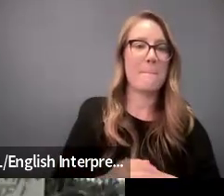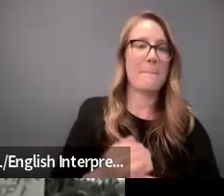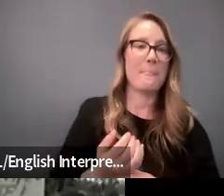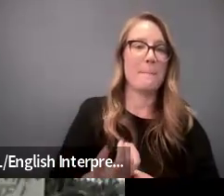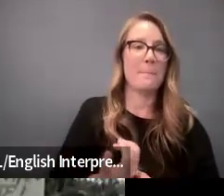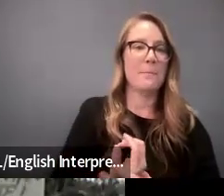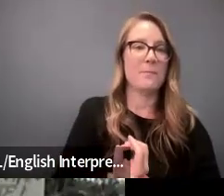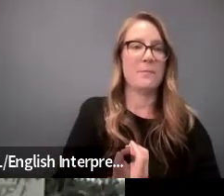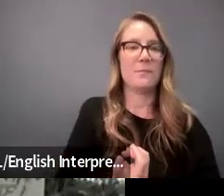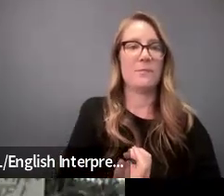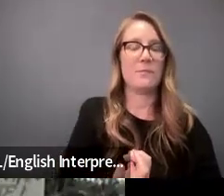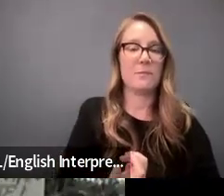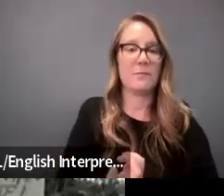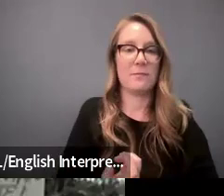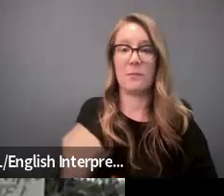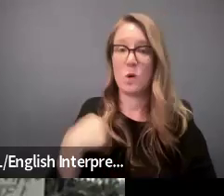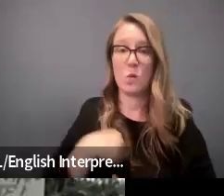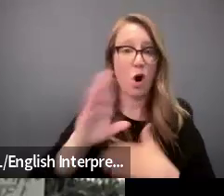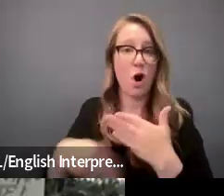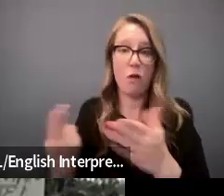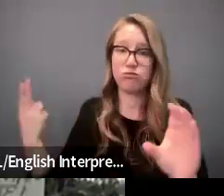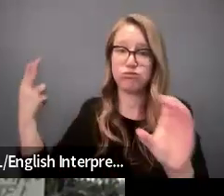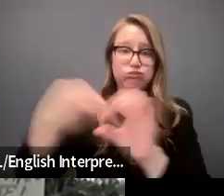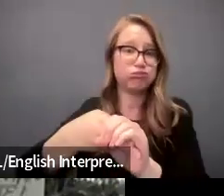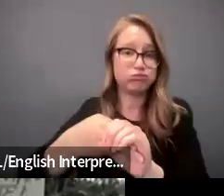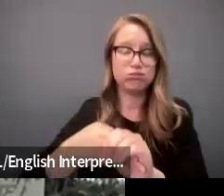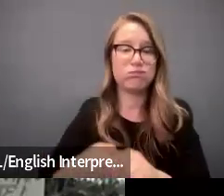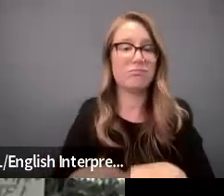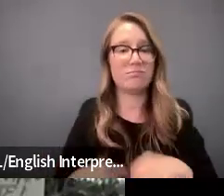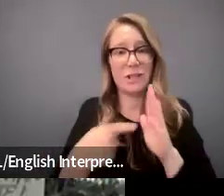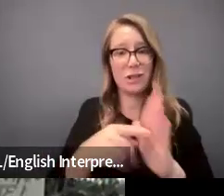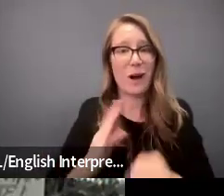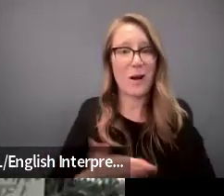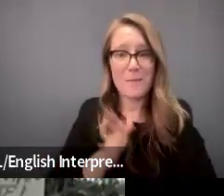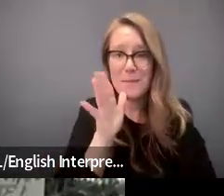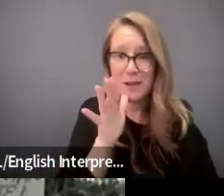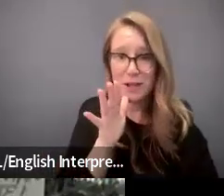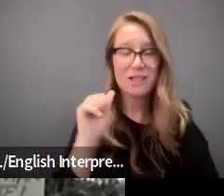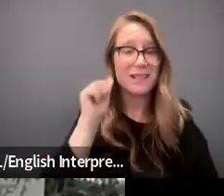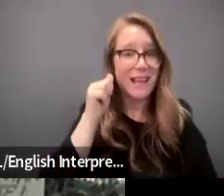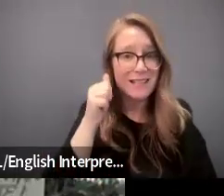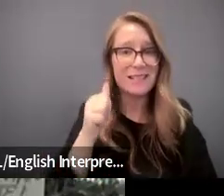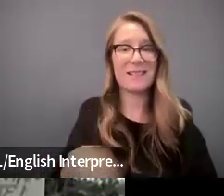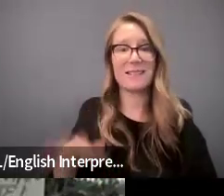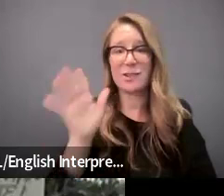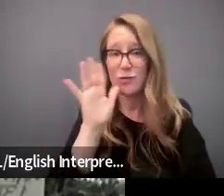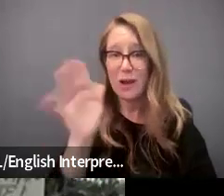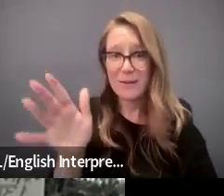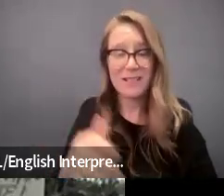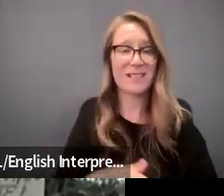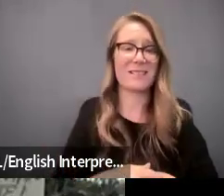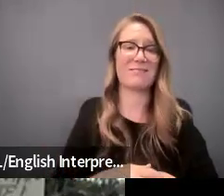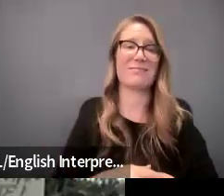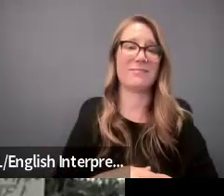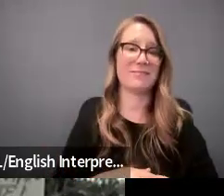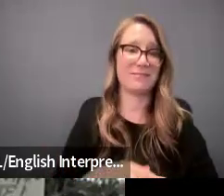And we were all participating. These are our mothers, tias, abuelitas. You know, this is